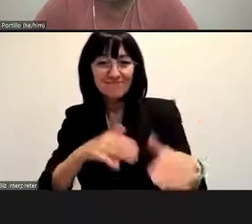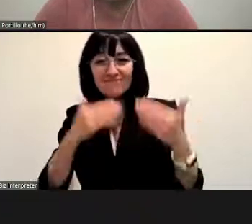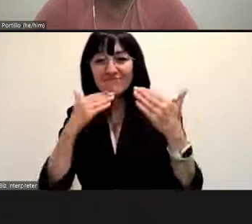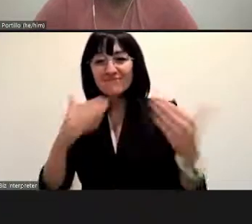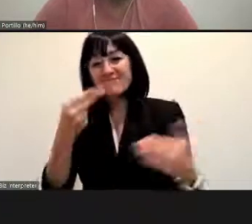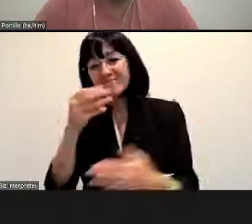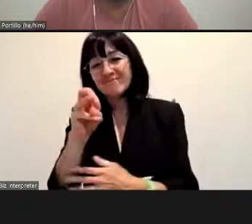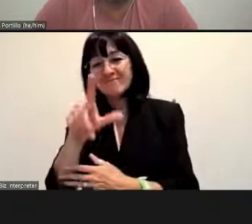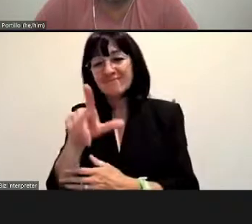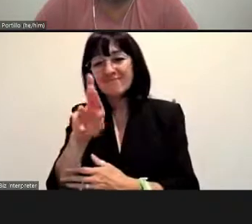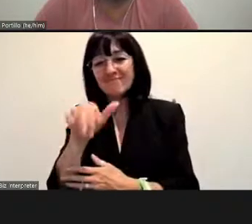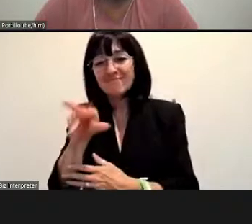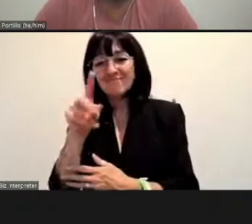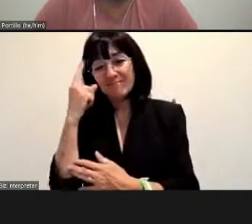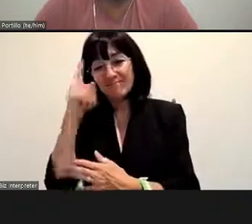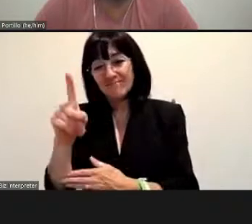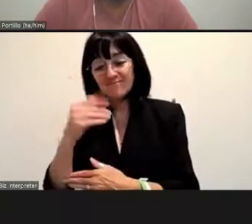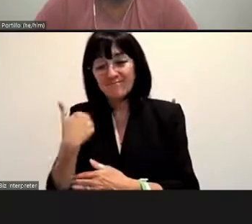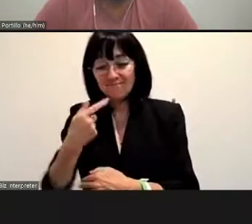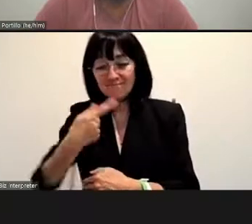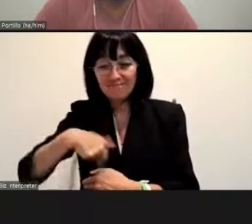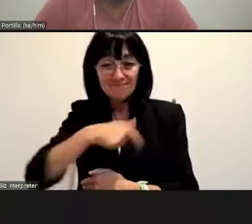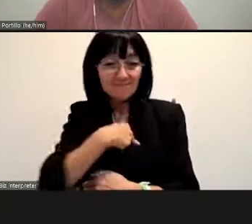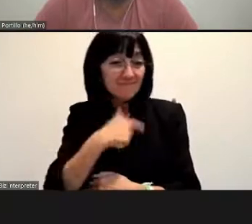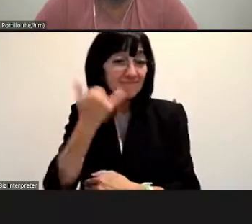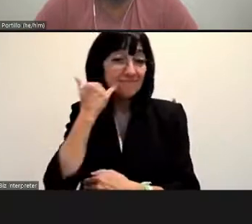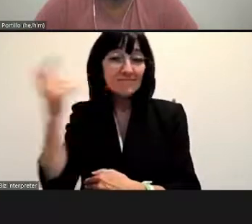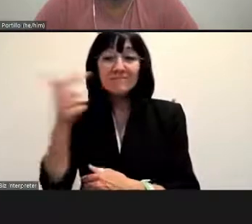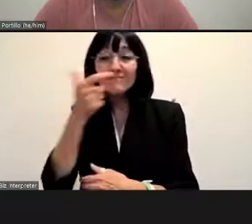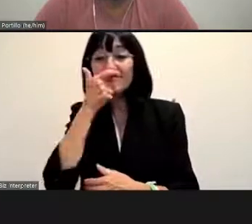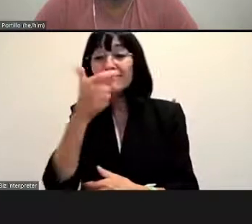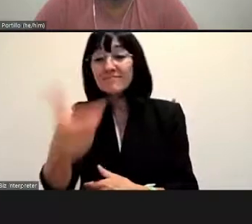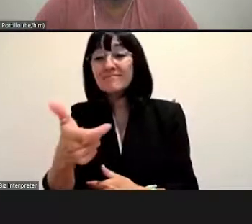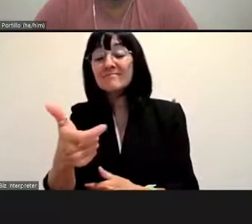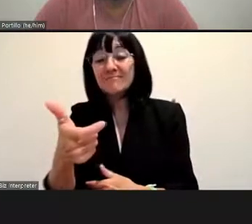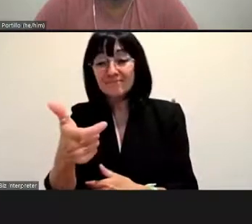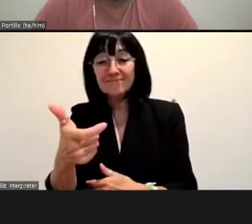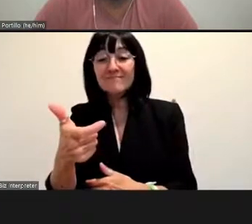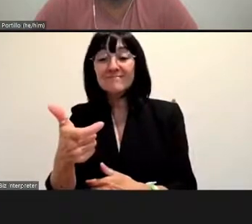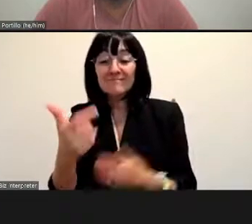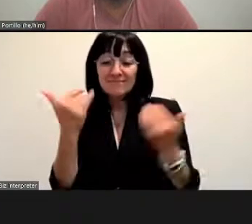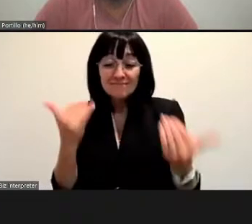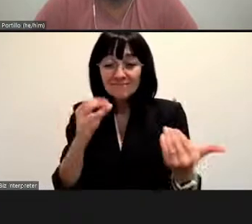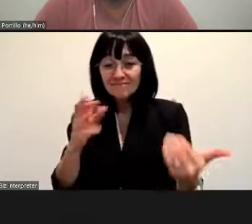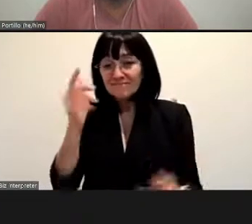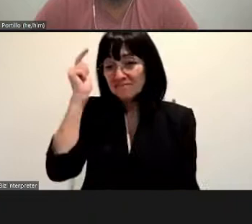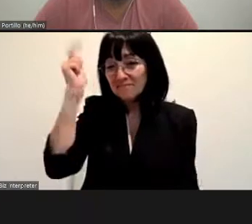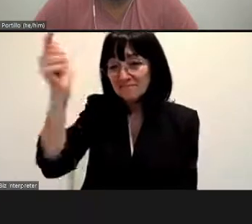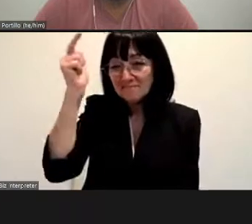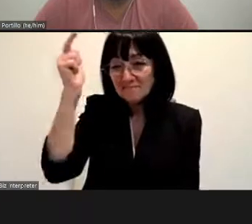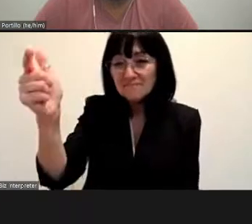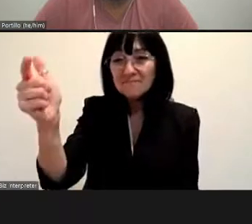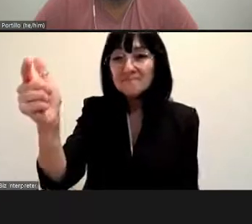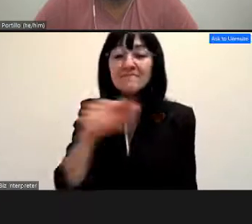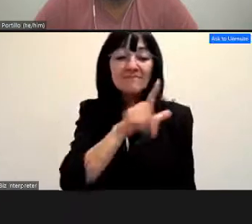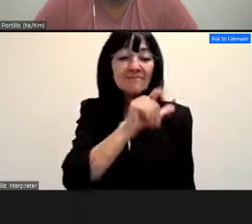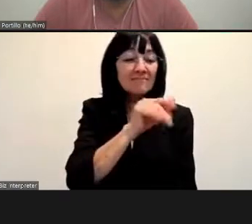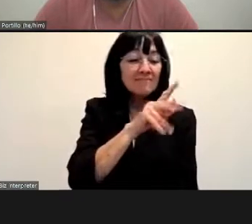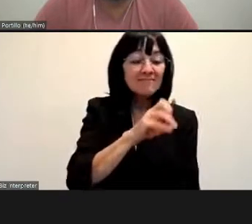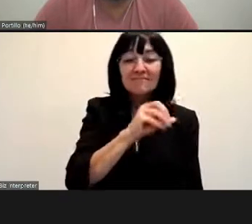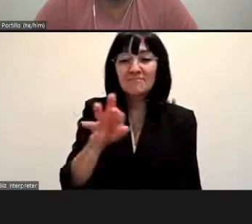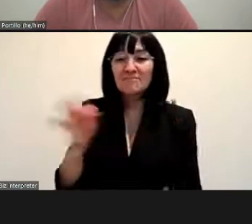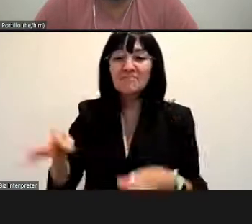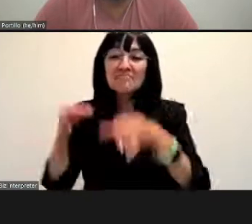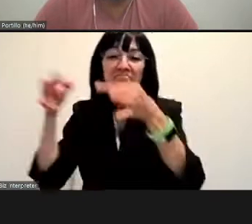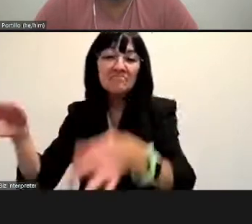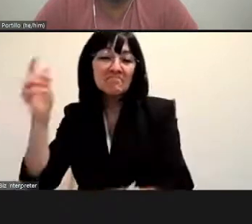you, audience, whenever you may be watching this, whether you're watching us live or you're watching us sometime later. Thanks for coming along with us. And hopefully we'll get to see you all